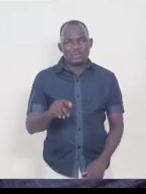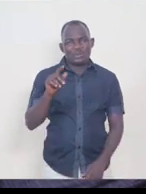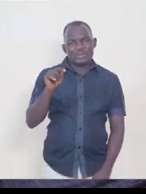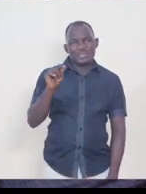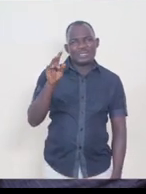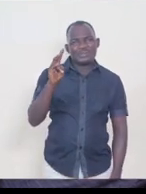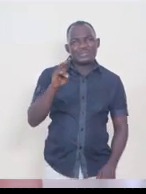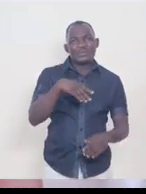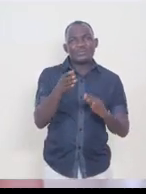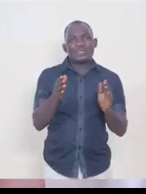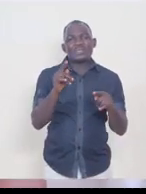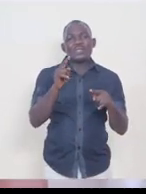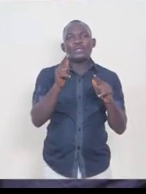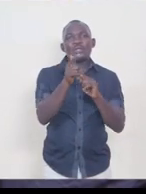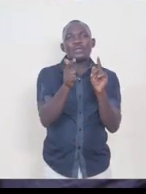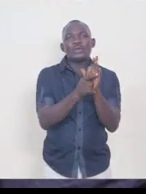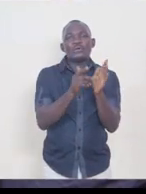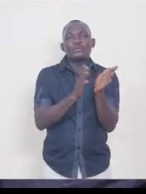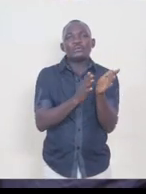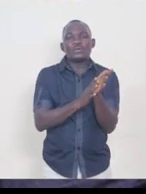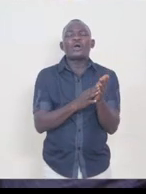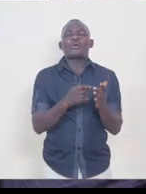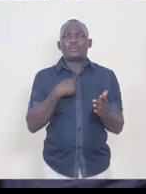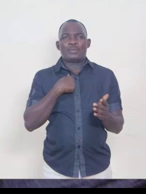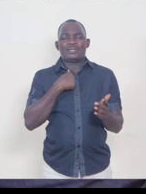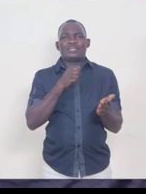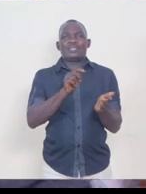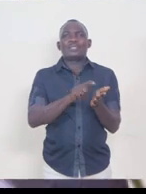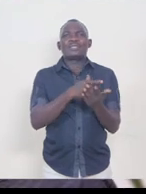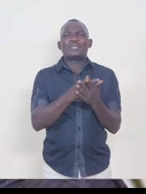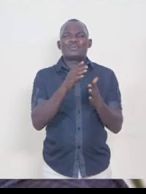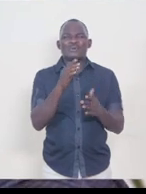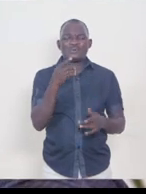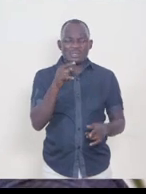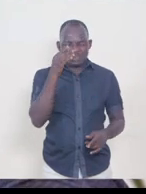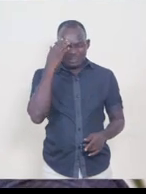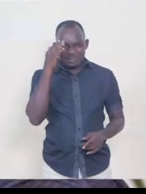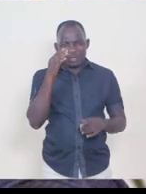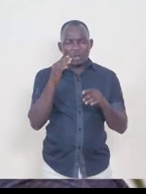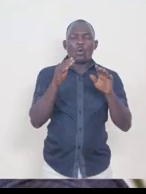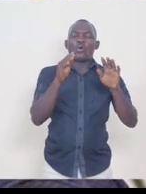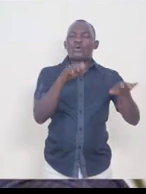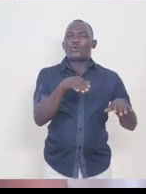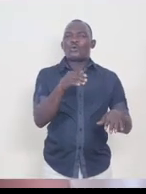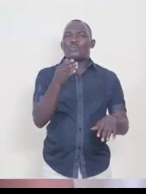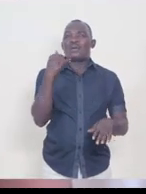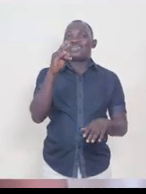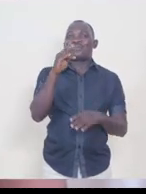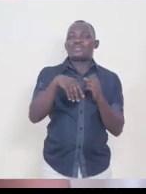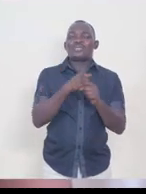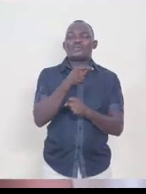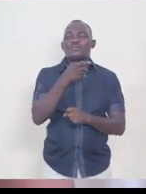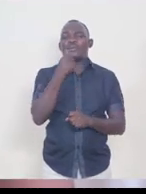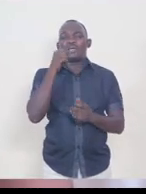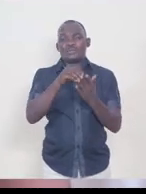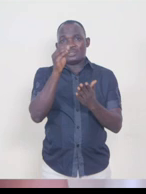2017. I had my graduation, that was about... 17 years ago, sir. You are the best